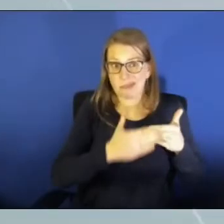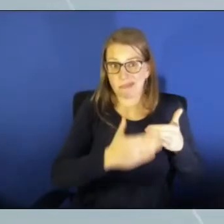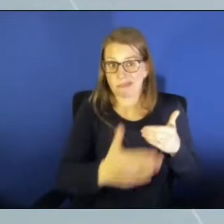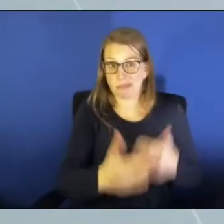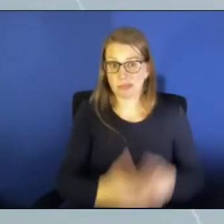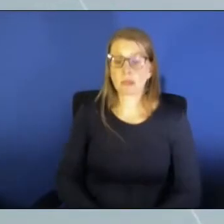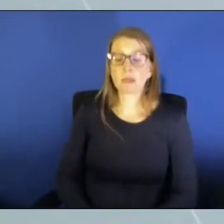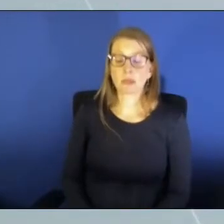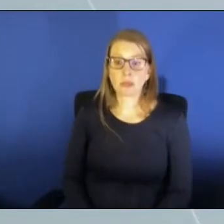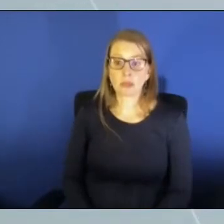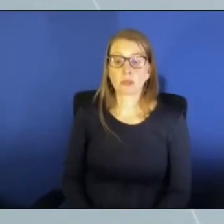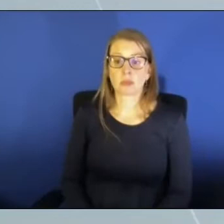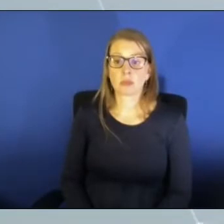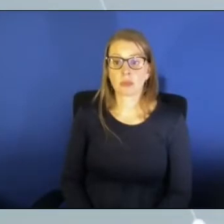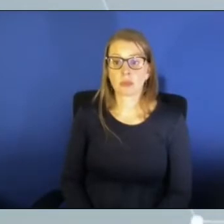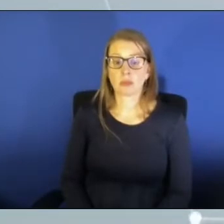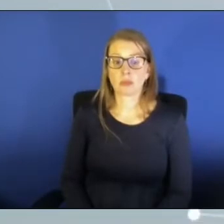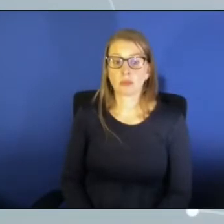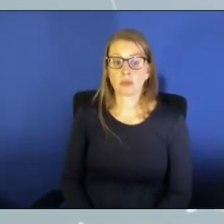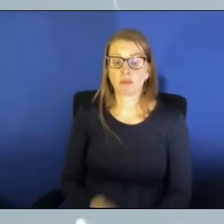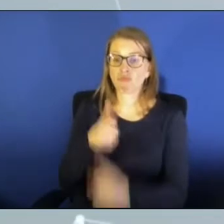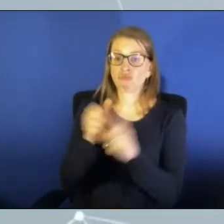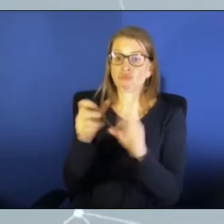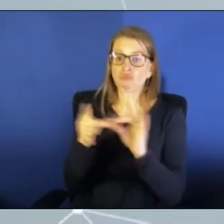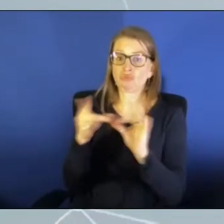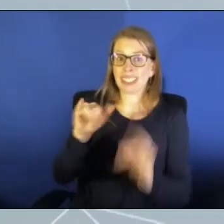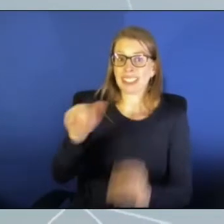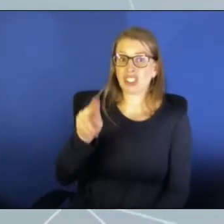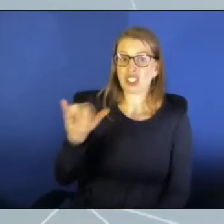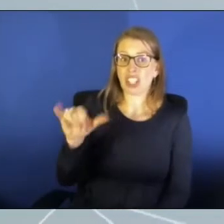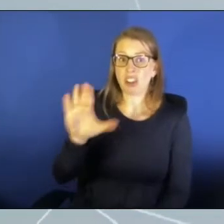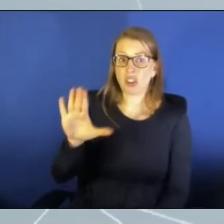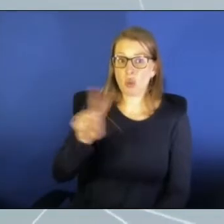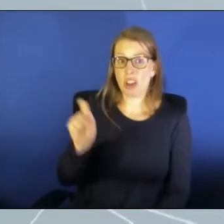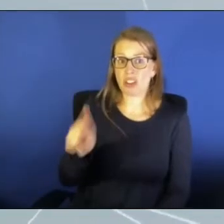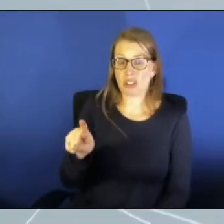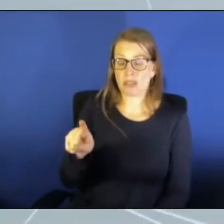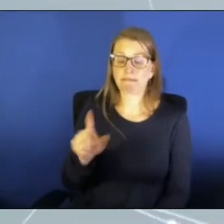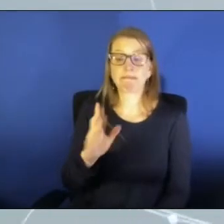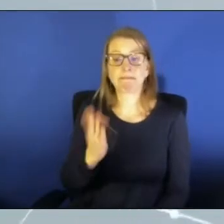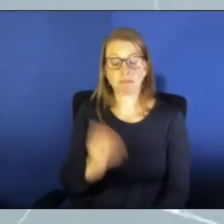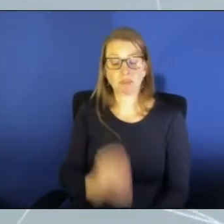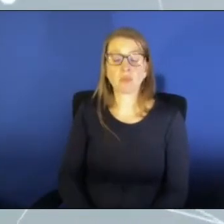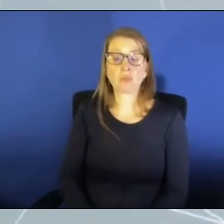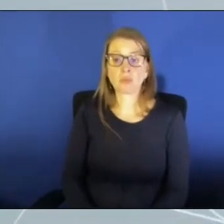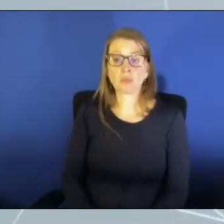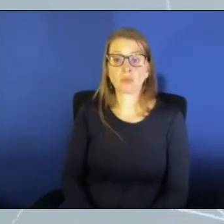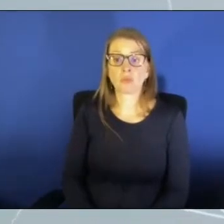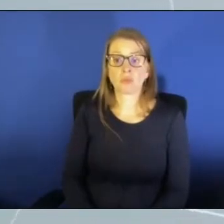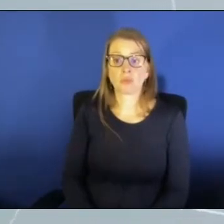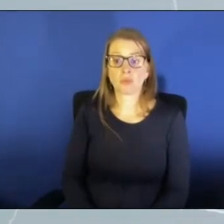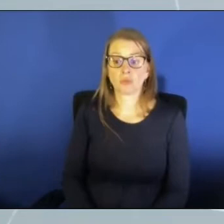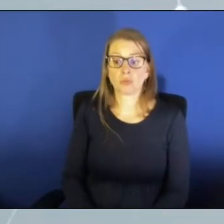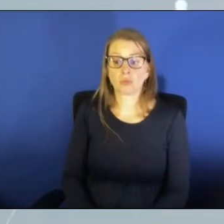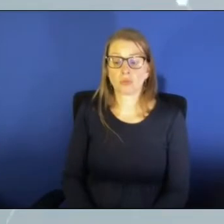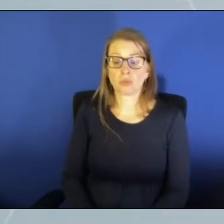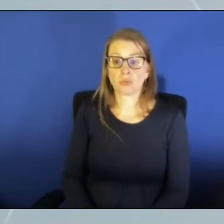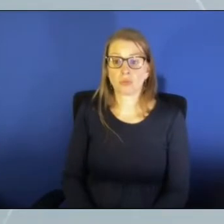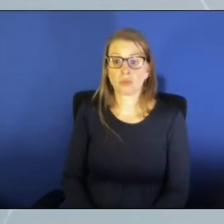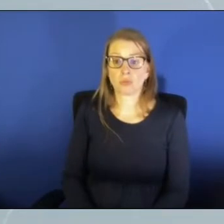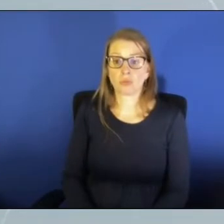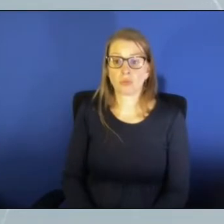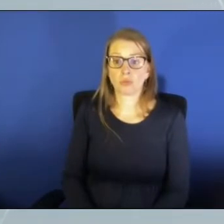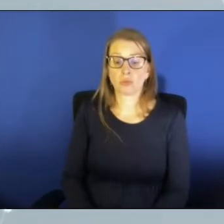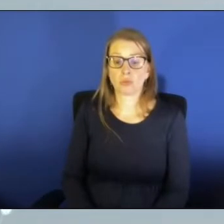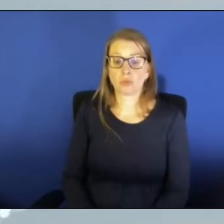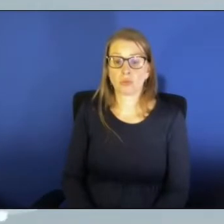actually goes along nicely with Jenny's question. Jenny wants to know, you talk about the best way to treat this is to not ever see you